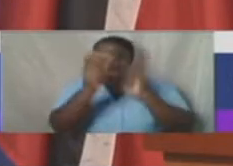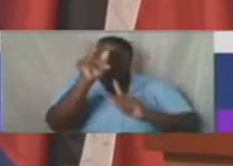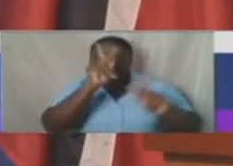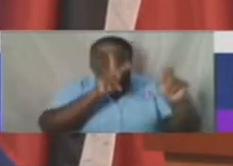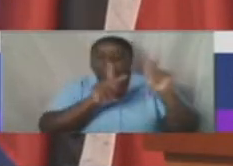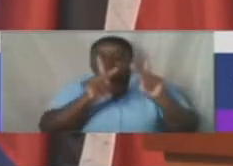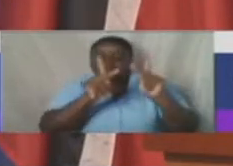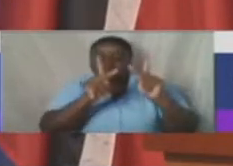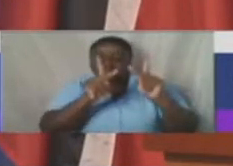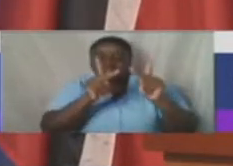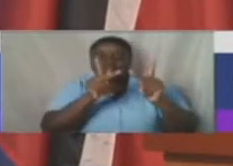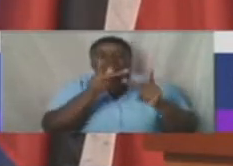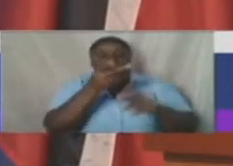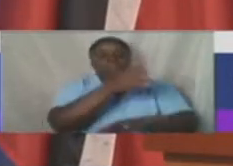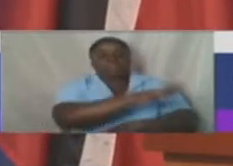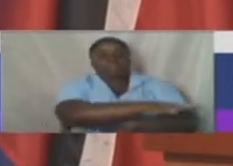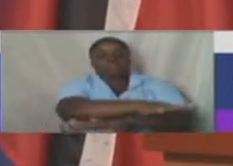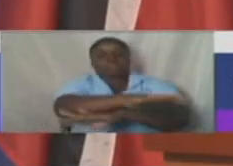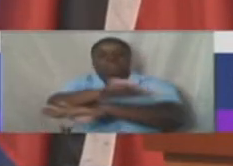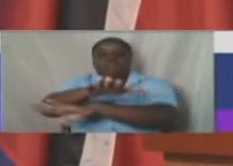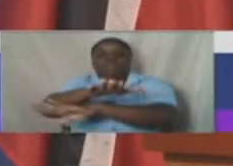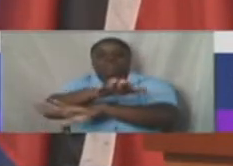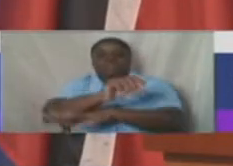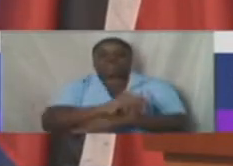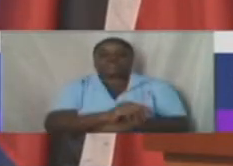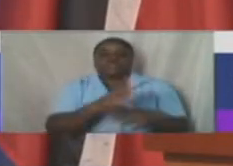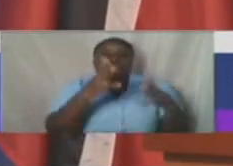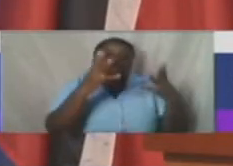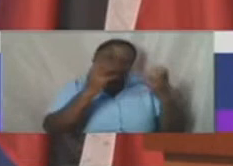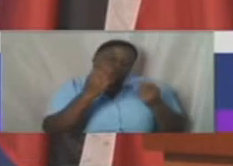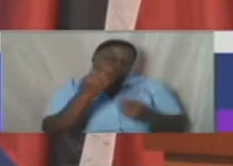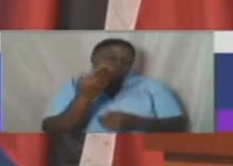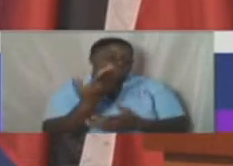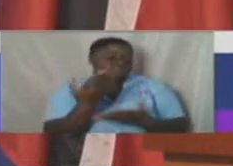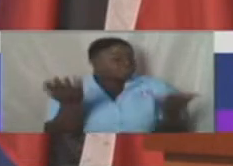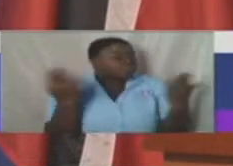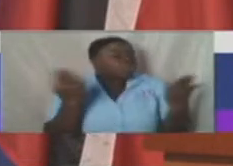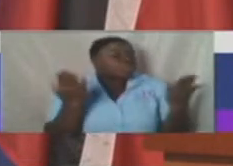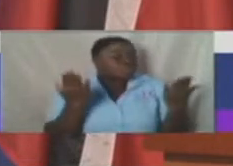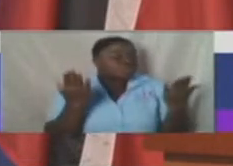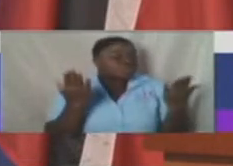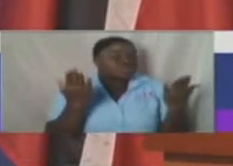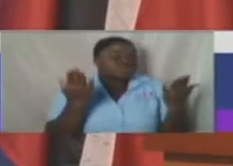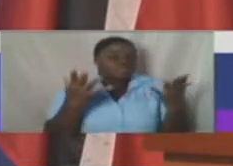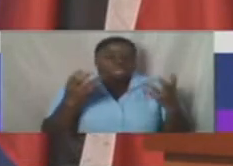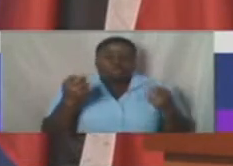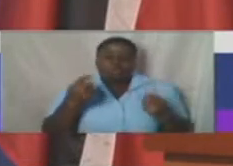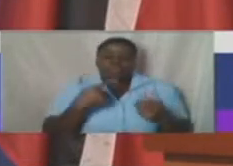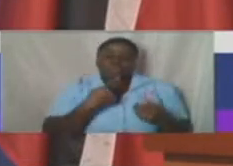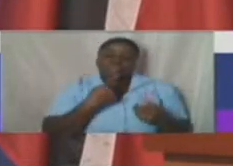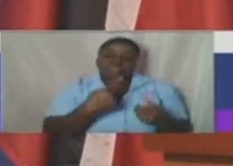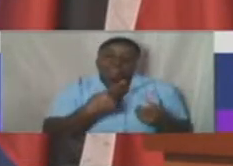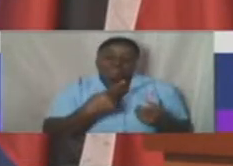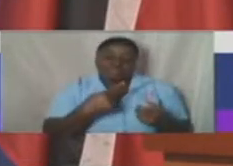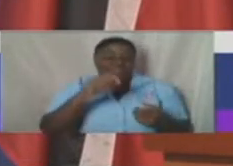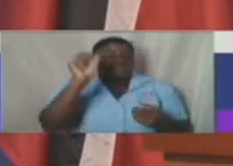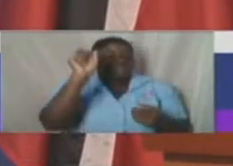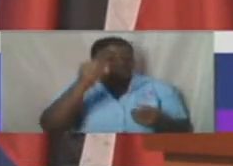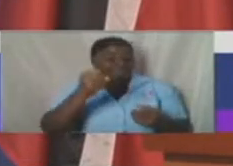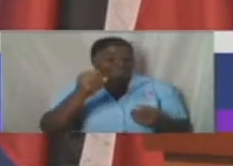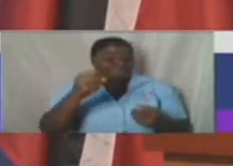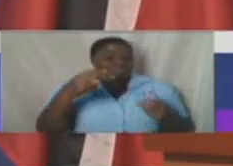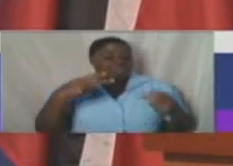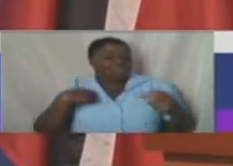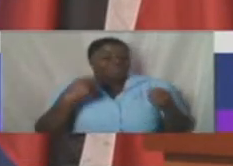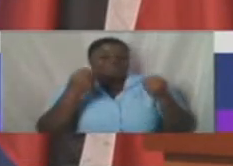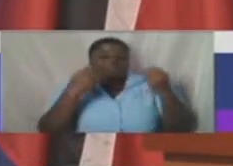community, I want to recognize the fact that amidst all of the COVID-19